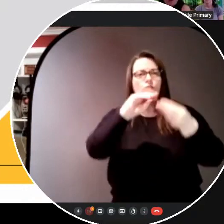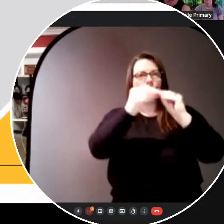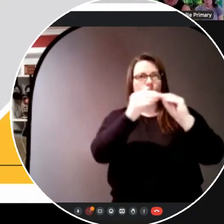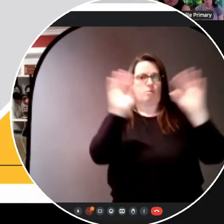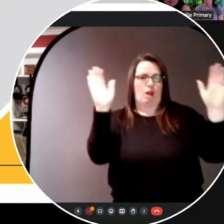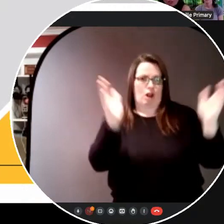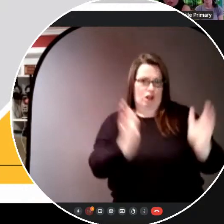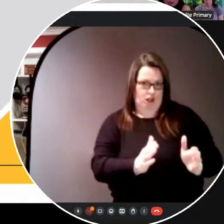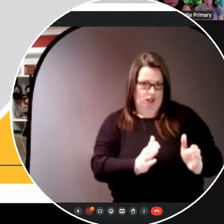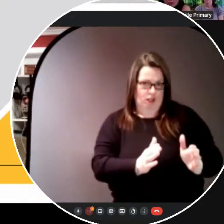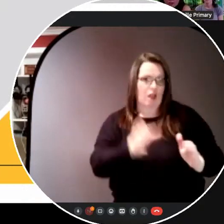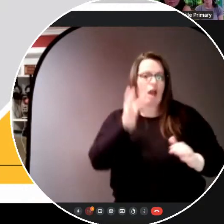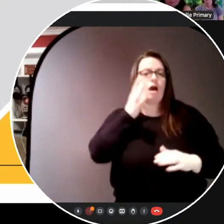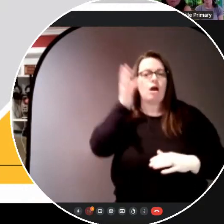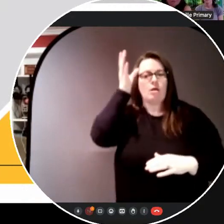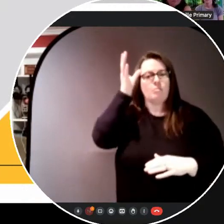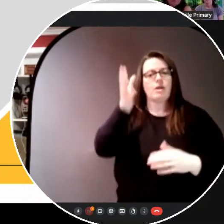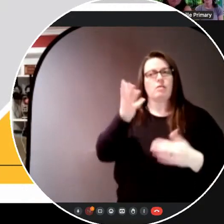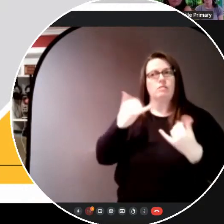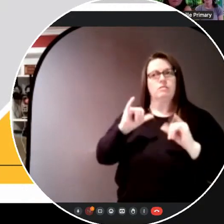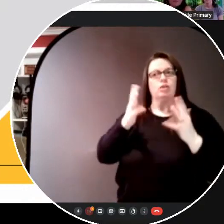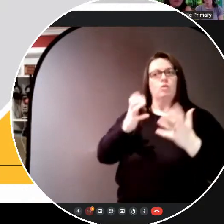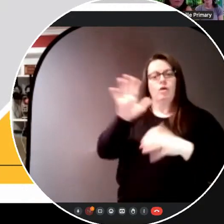being involved in French language learning.